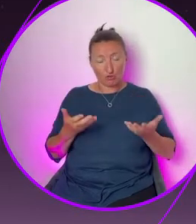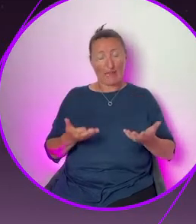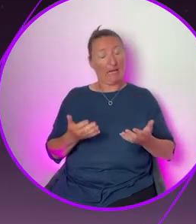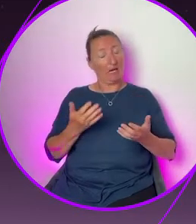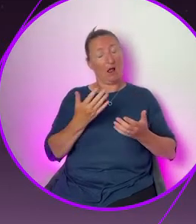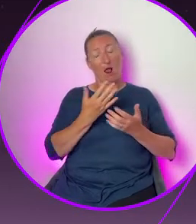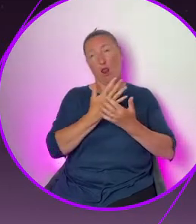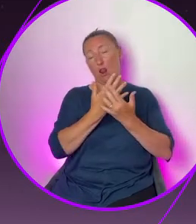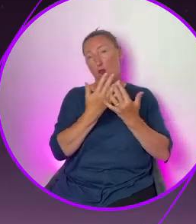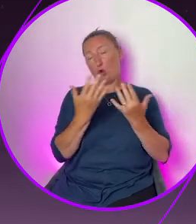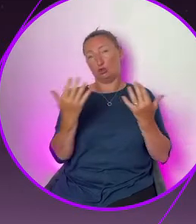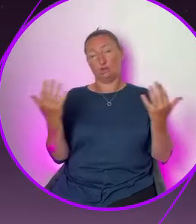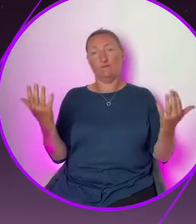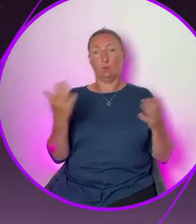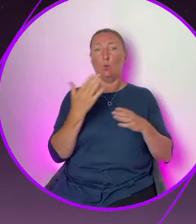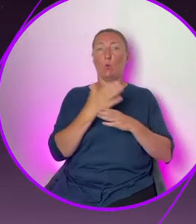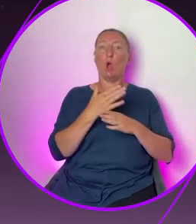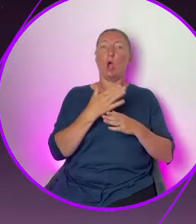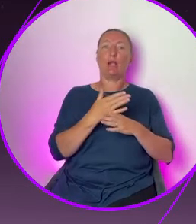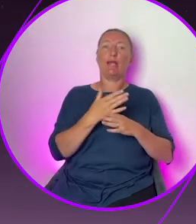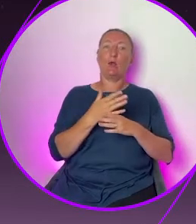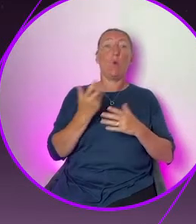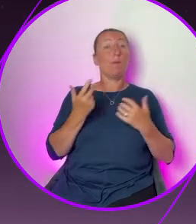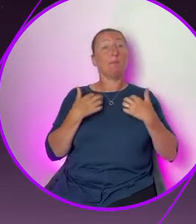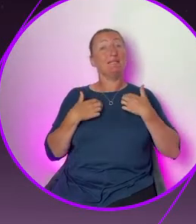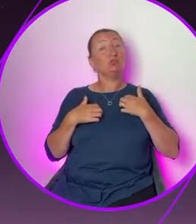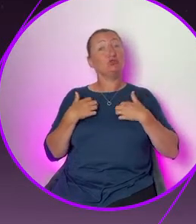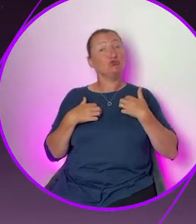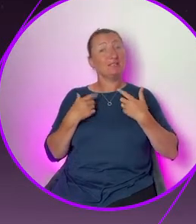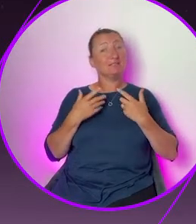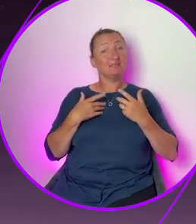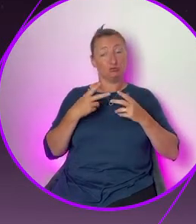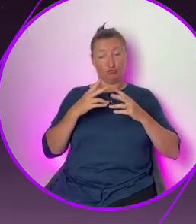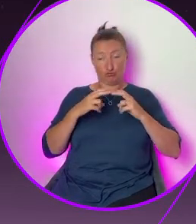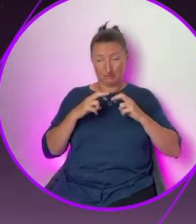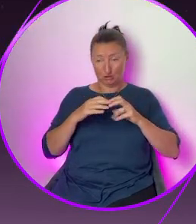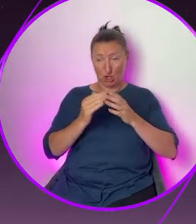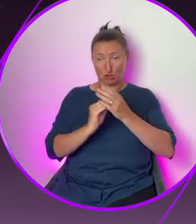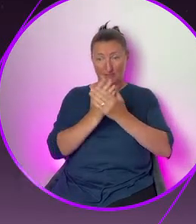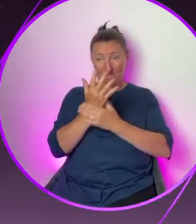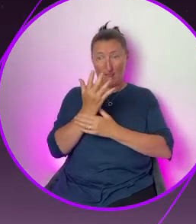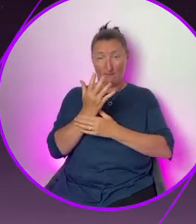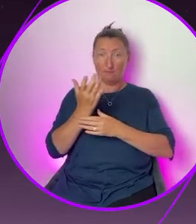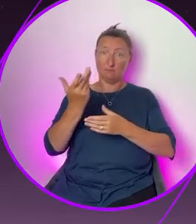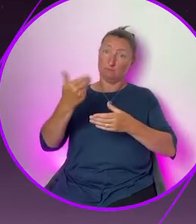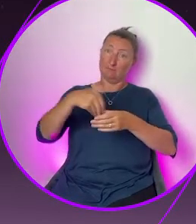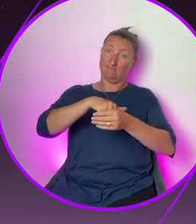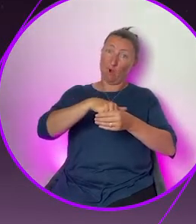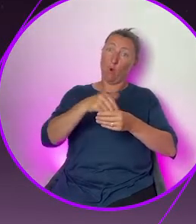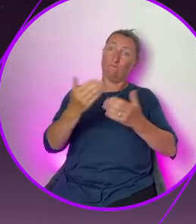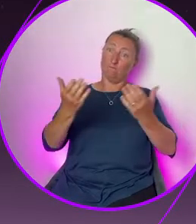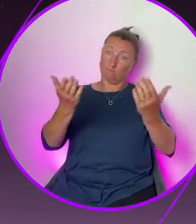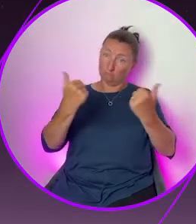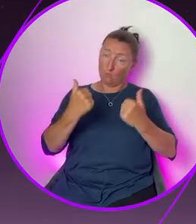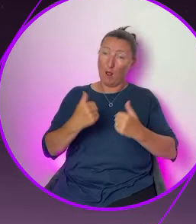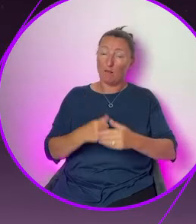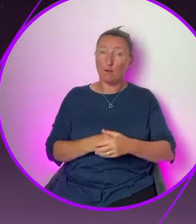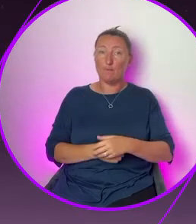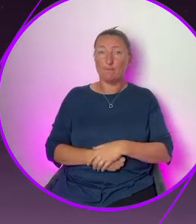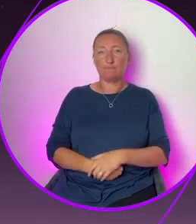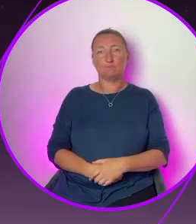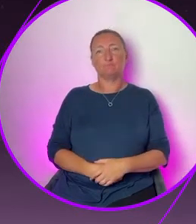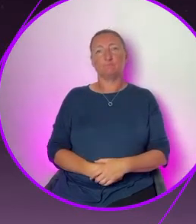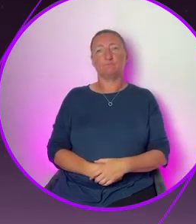you, or would like to sort of participate in research taking place in this area. So in the